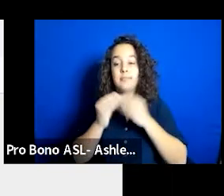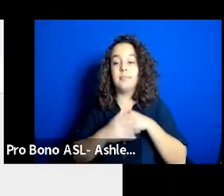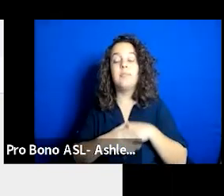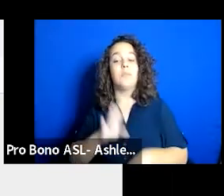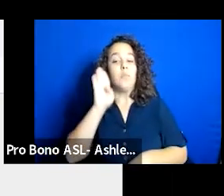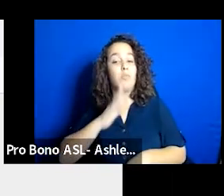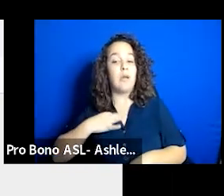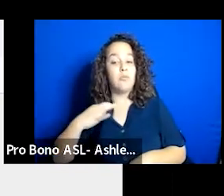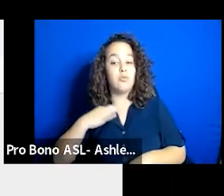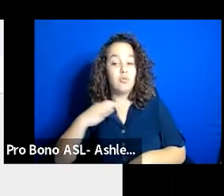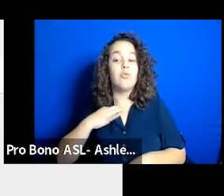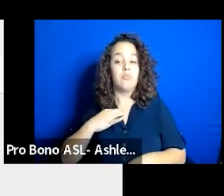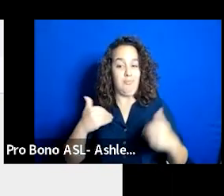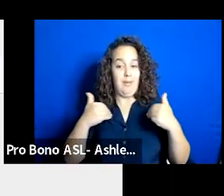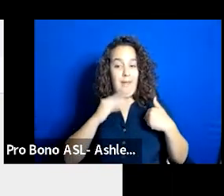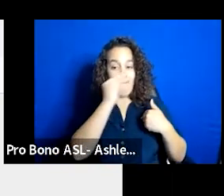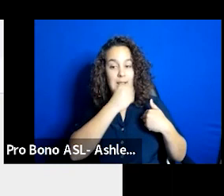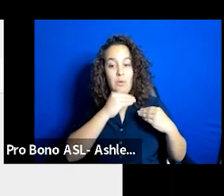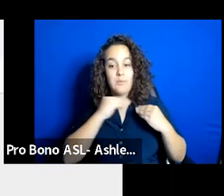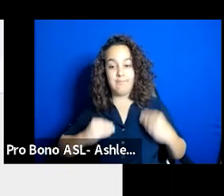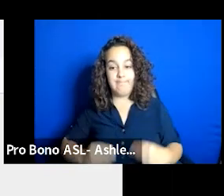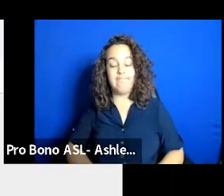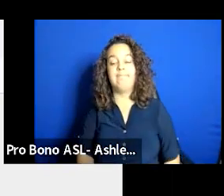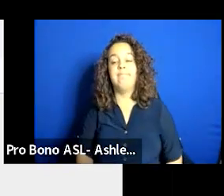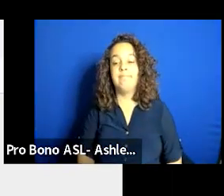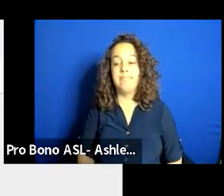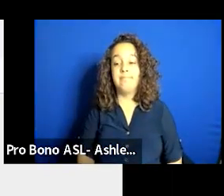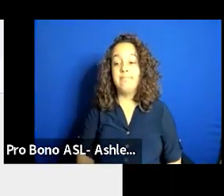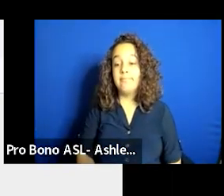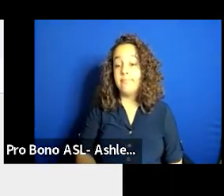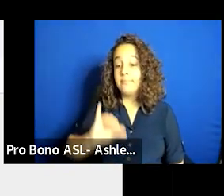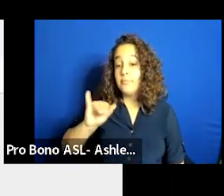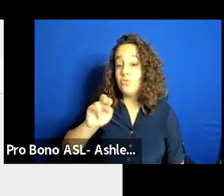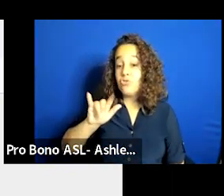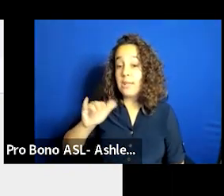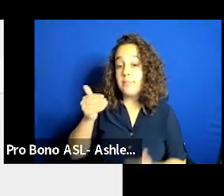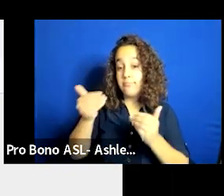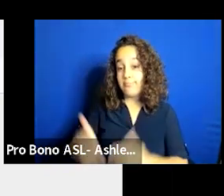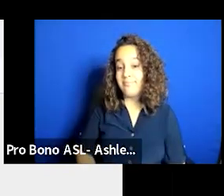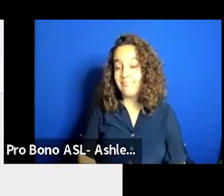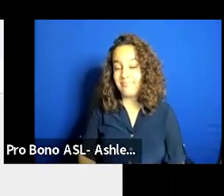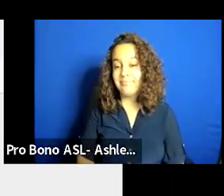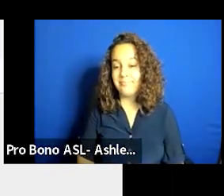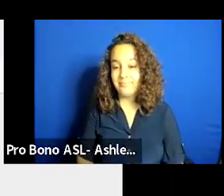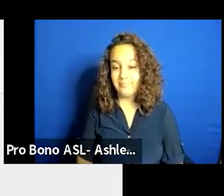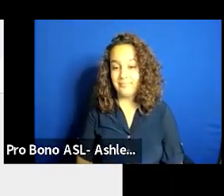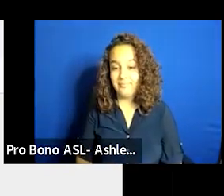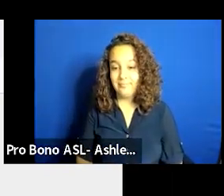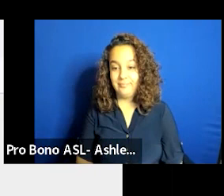shirt with flowers on it. Jenny, if you can go next.